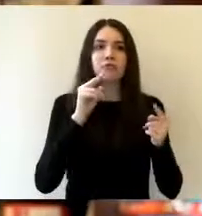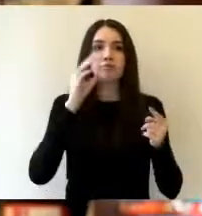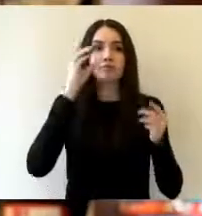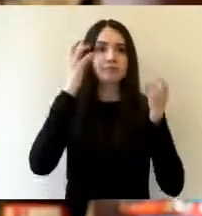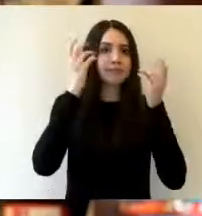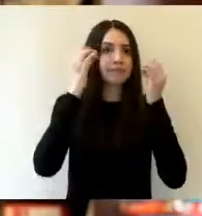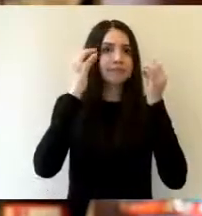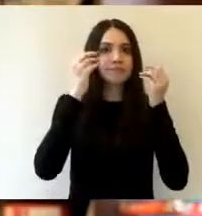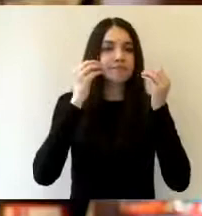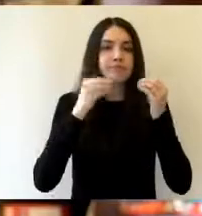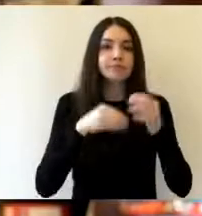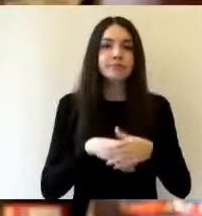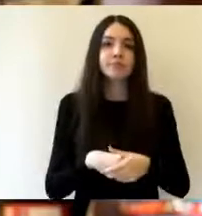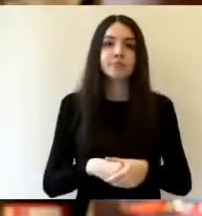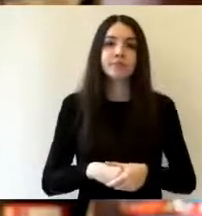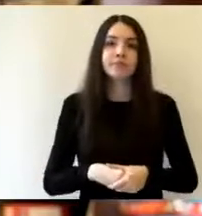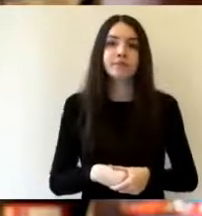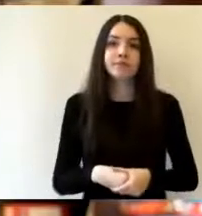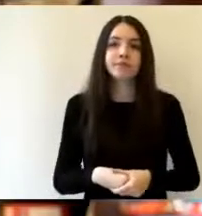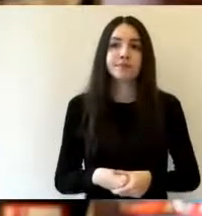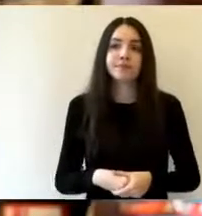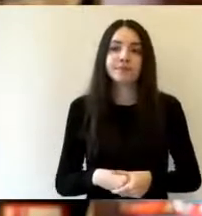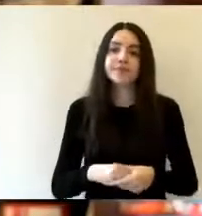that I completely agreed with,